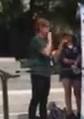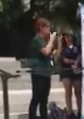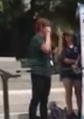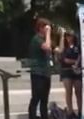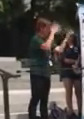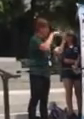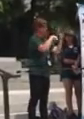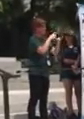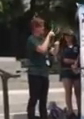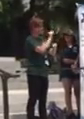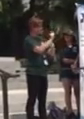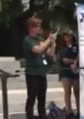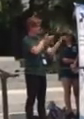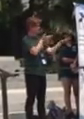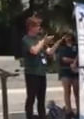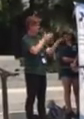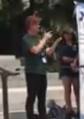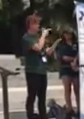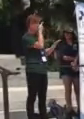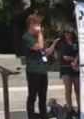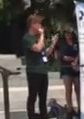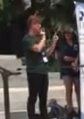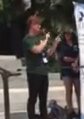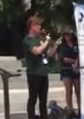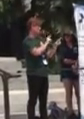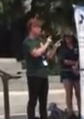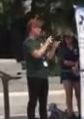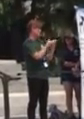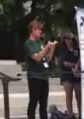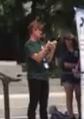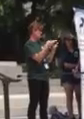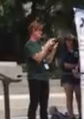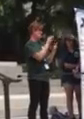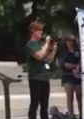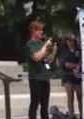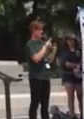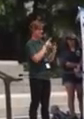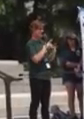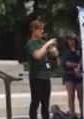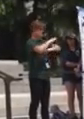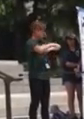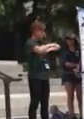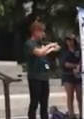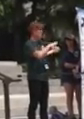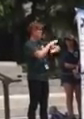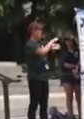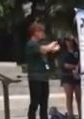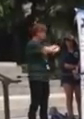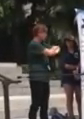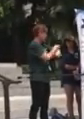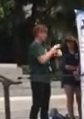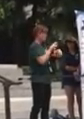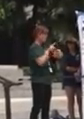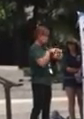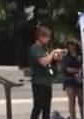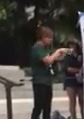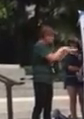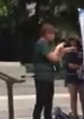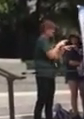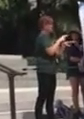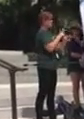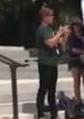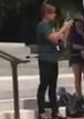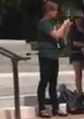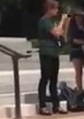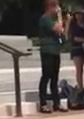services just by attending and walking around from table to table, which was really cool.